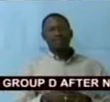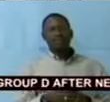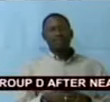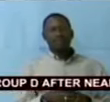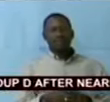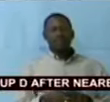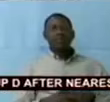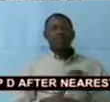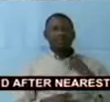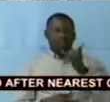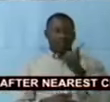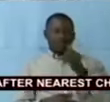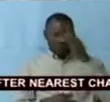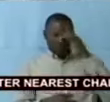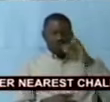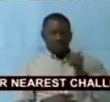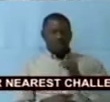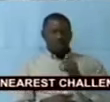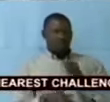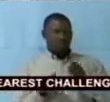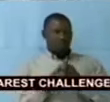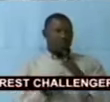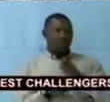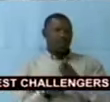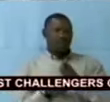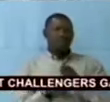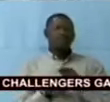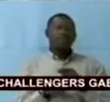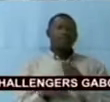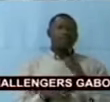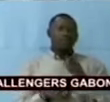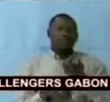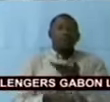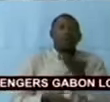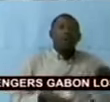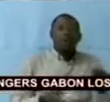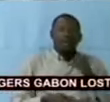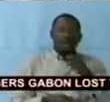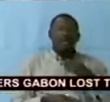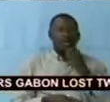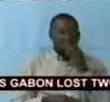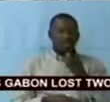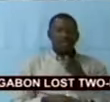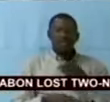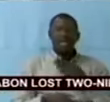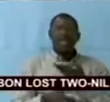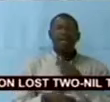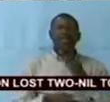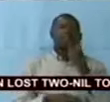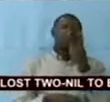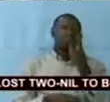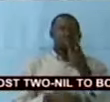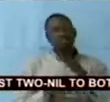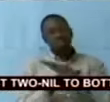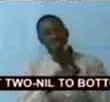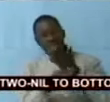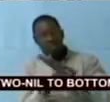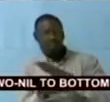Yes, I'll agree with it to an extent. That's why I said it has a double effect. Yeah,